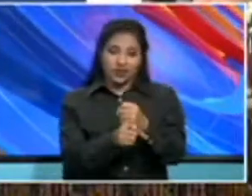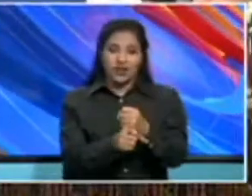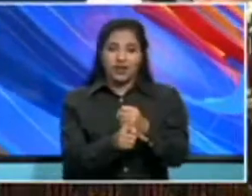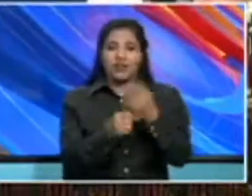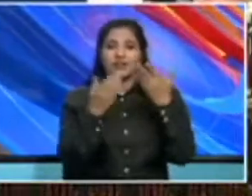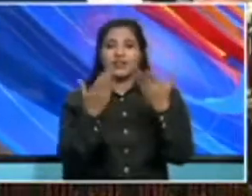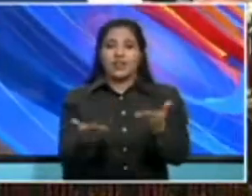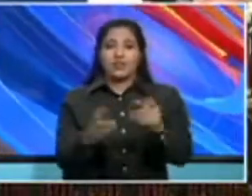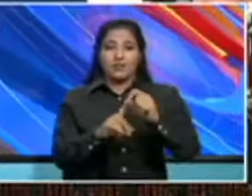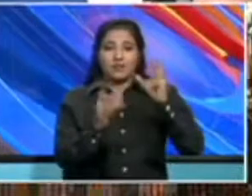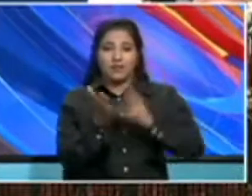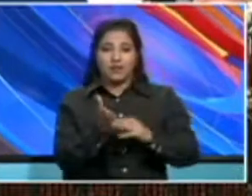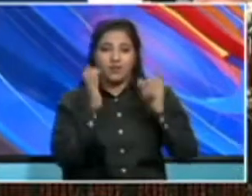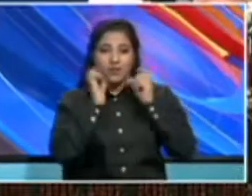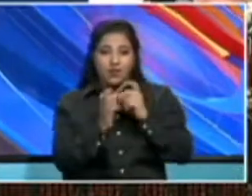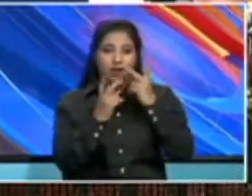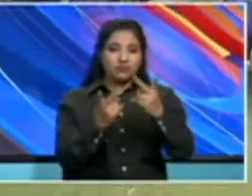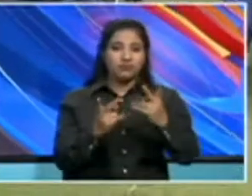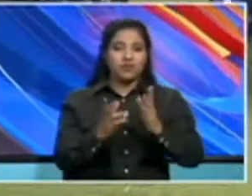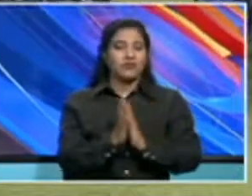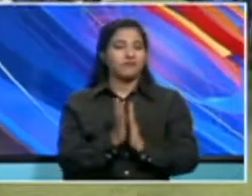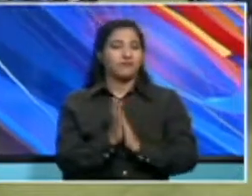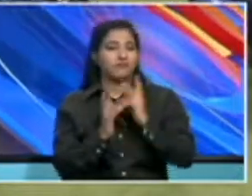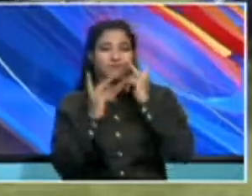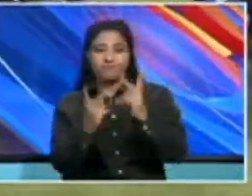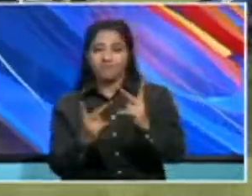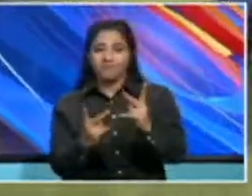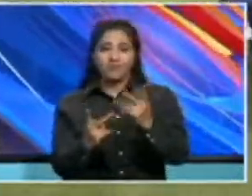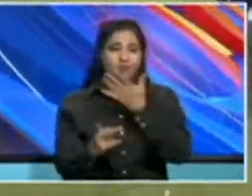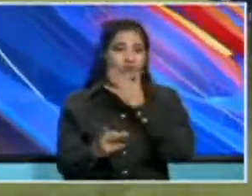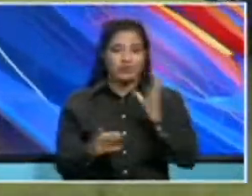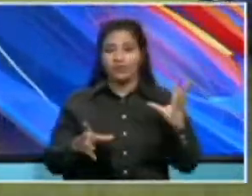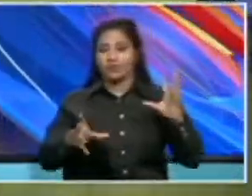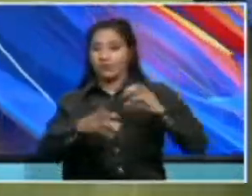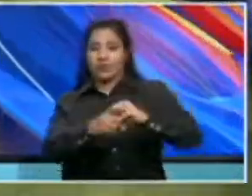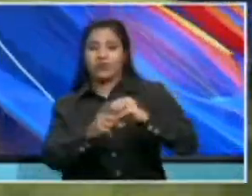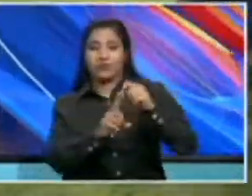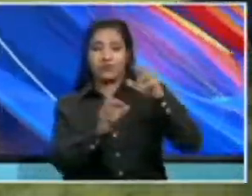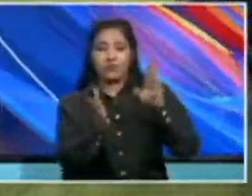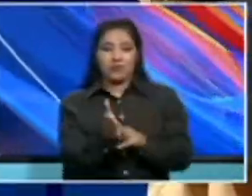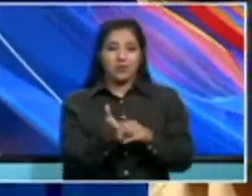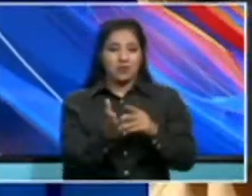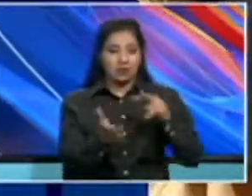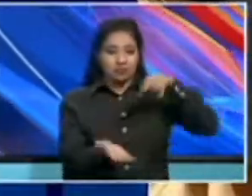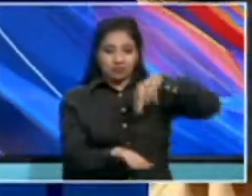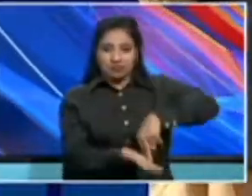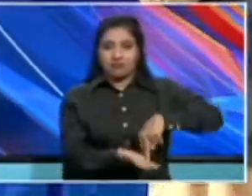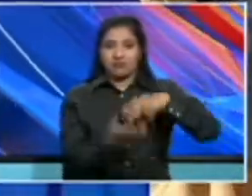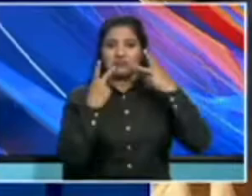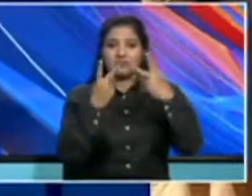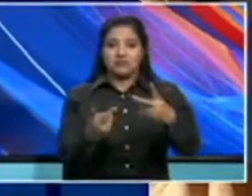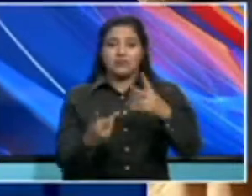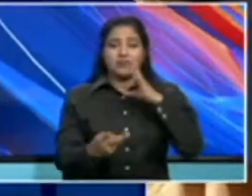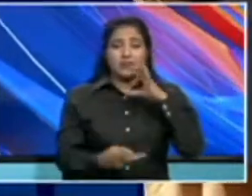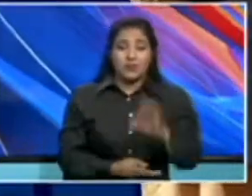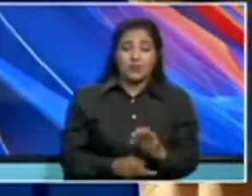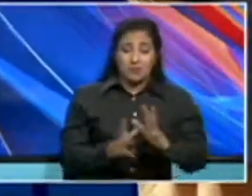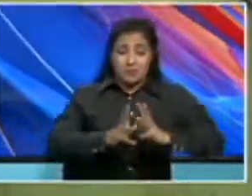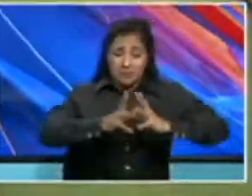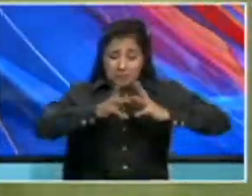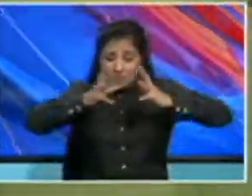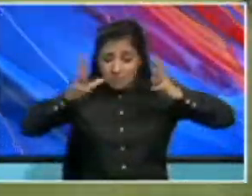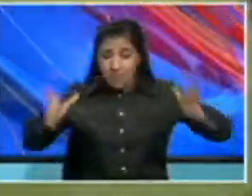cheers, the crowd literally on its feet, the dignitaries including the PM standing up to applaud. And this is the